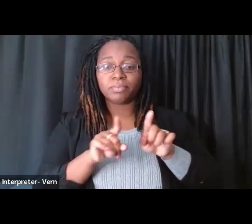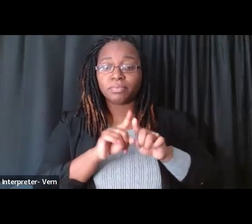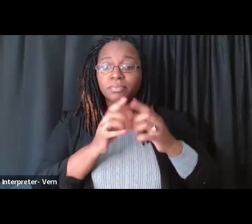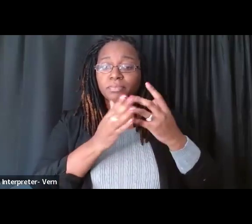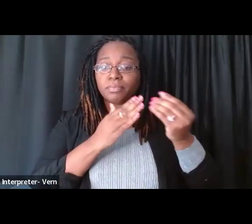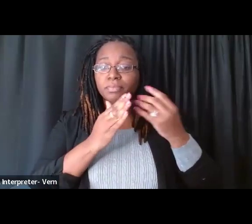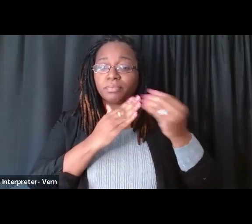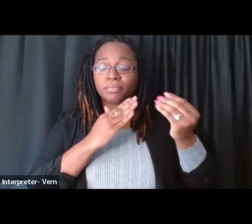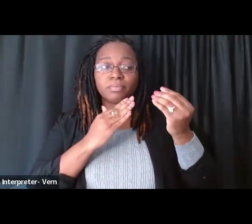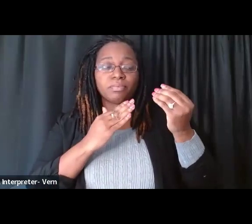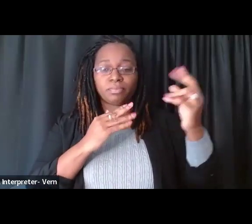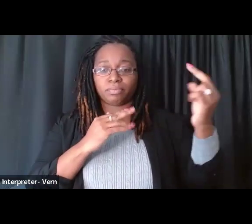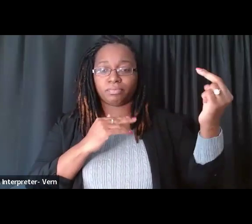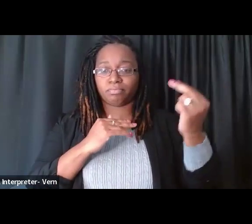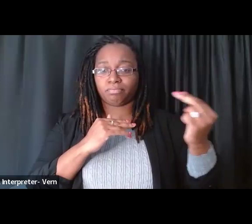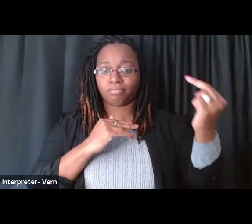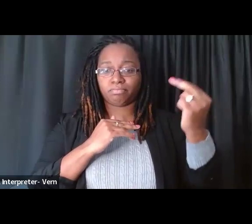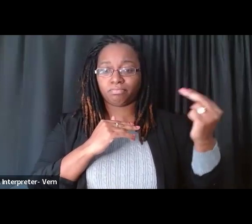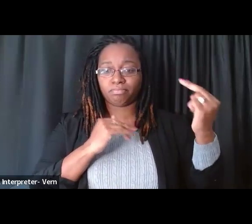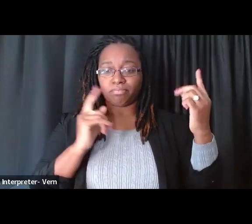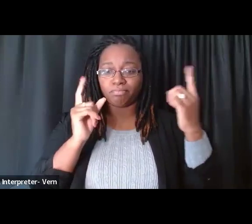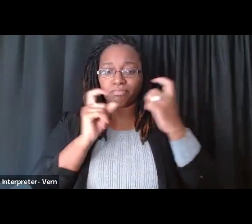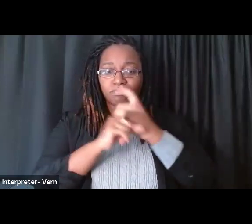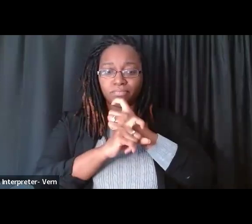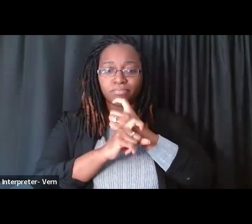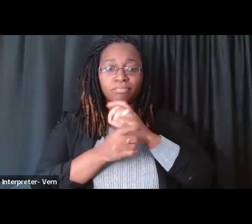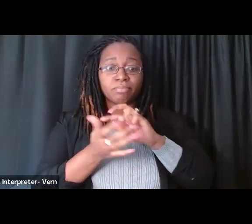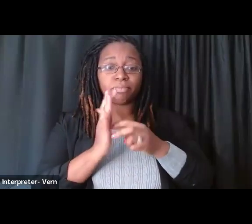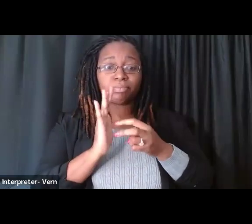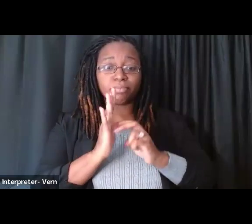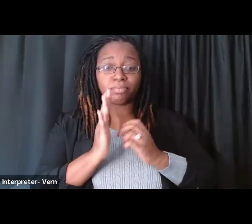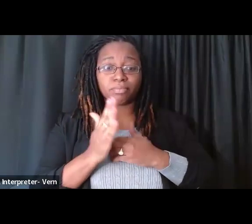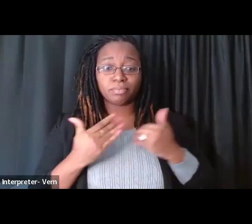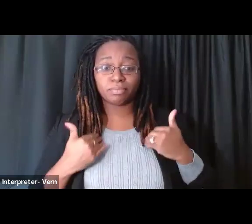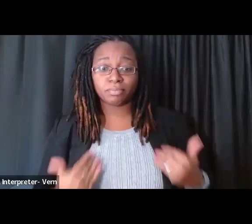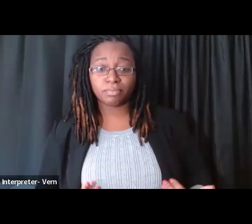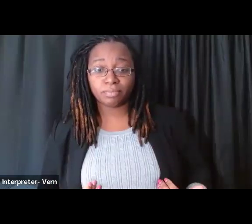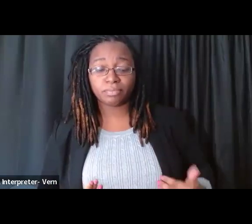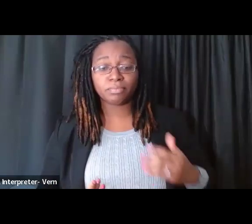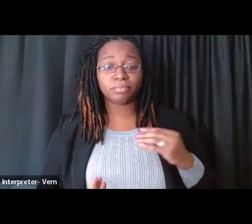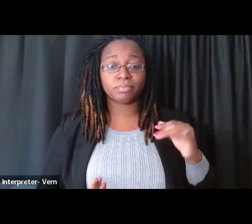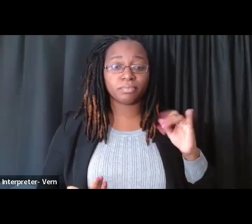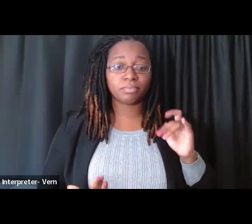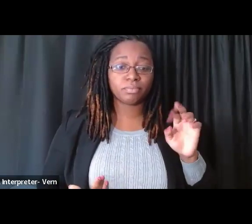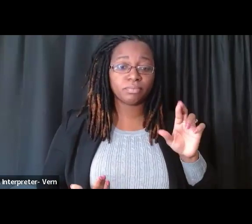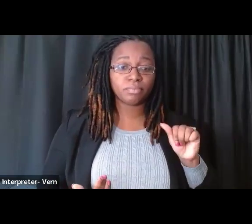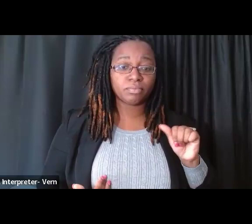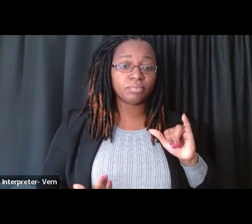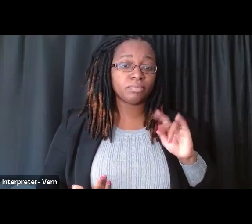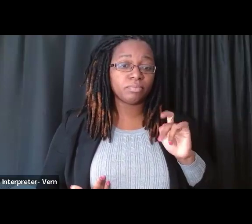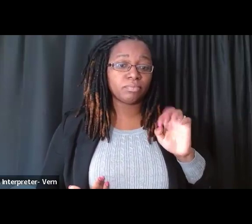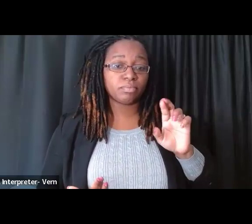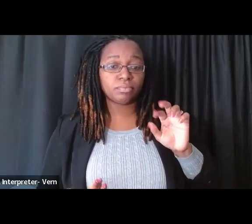These complexities mean that to choreograph both bodies in intra and interracial scenes takes nuance